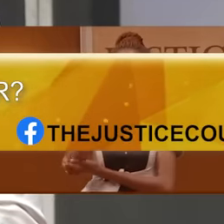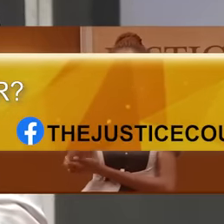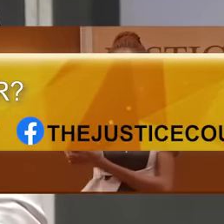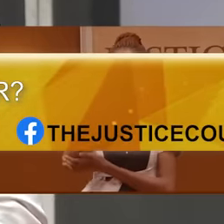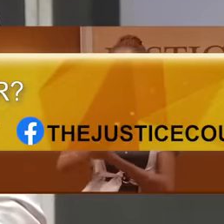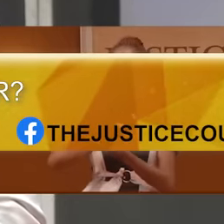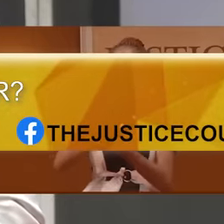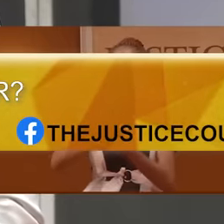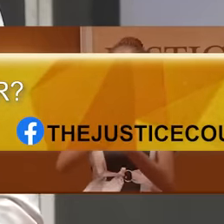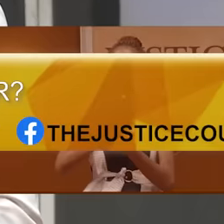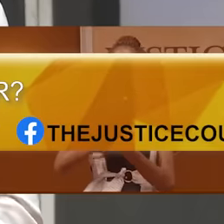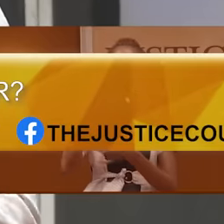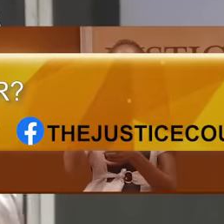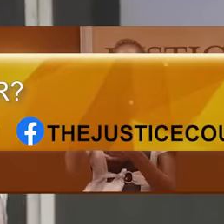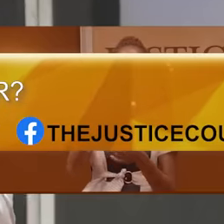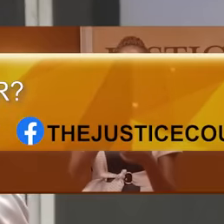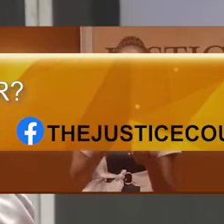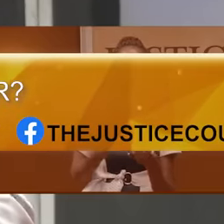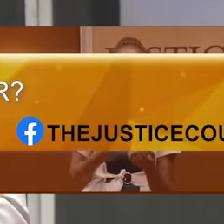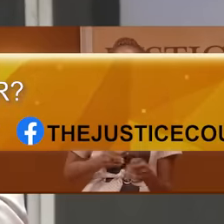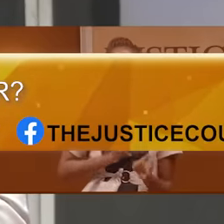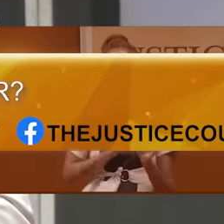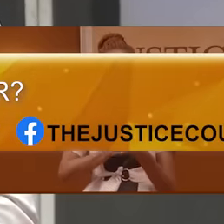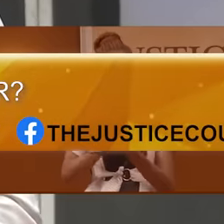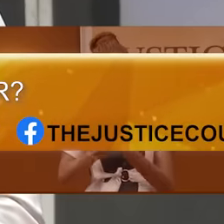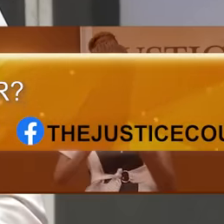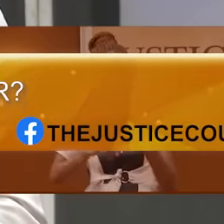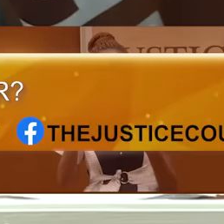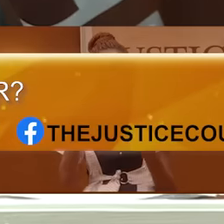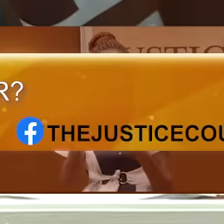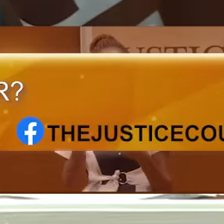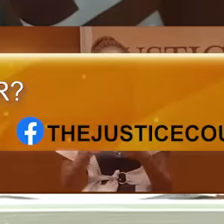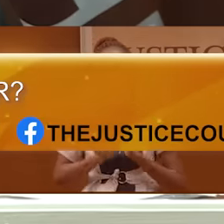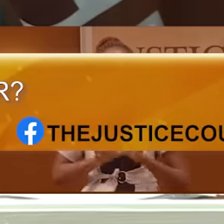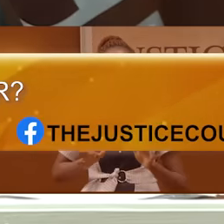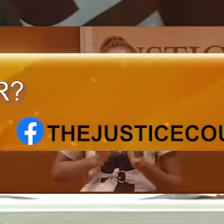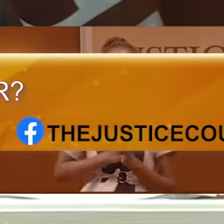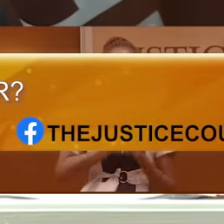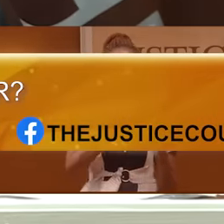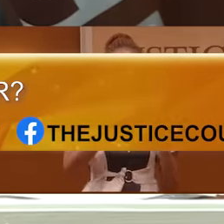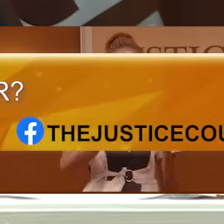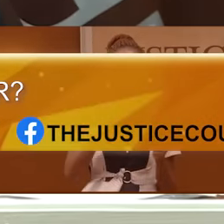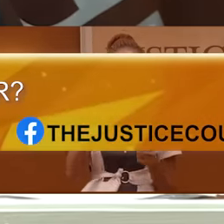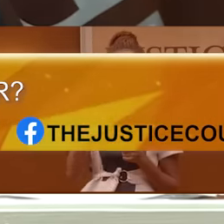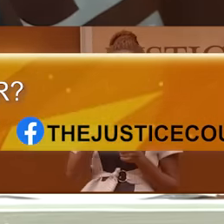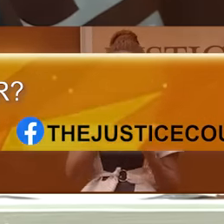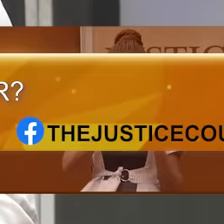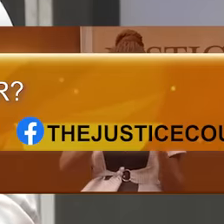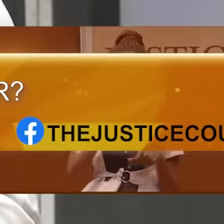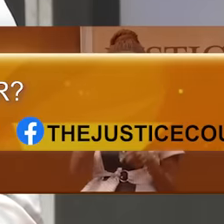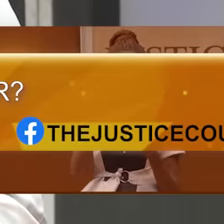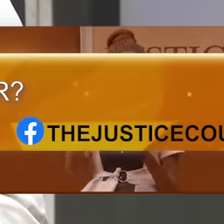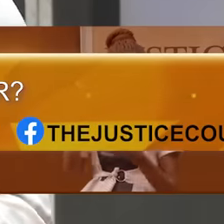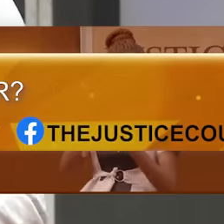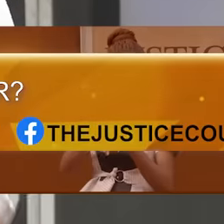video call with him so that I could see the children, see that I'm taking care of our kids and all of that. So he can have access to the children physically?